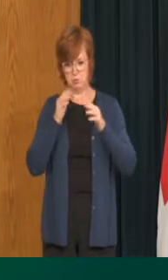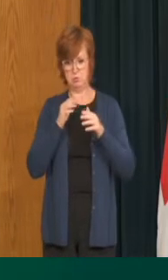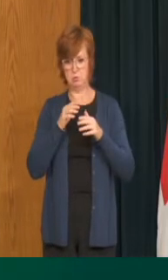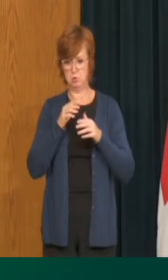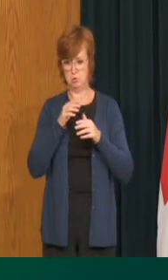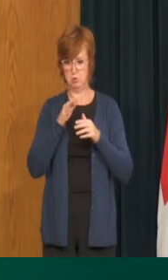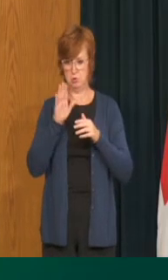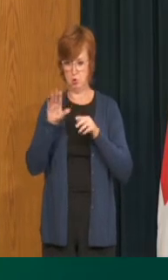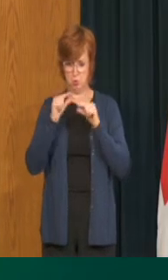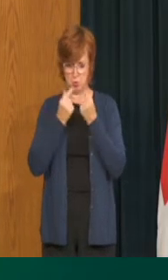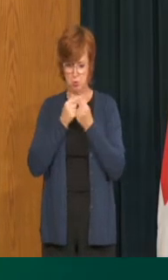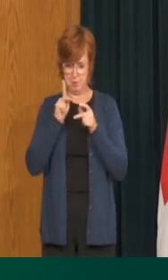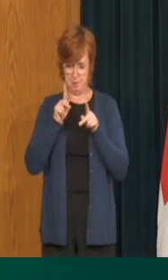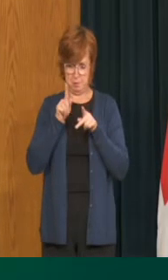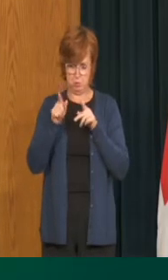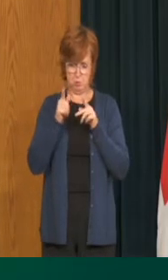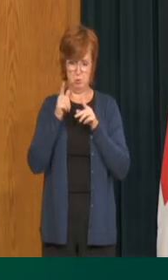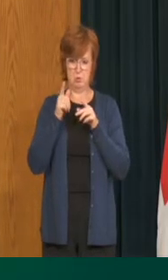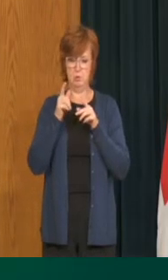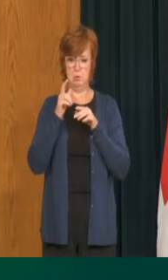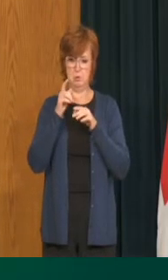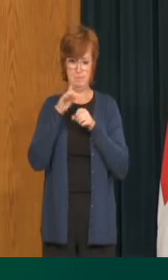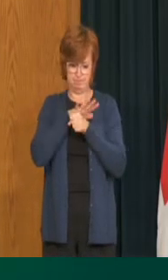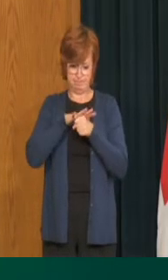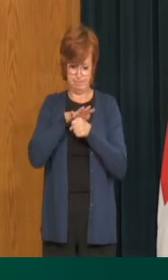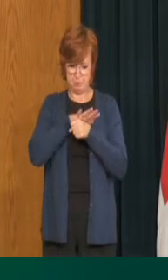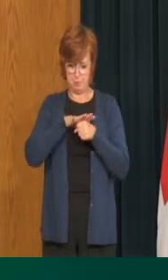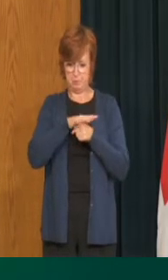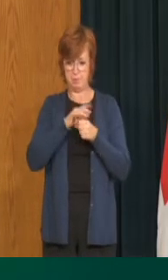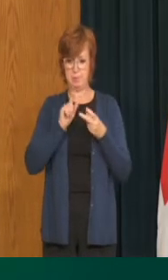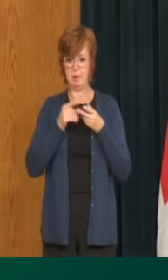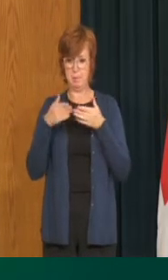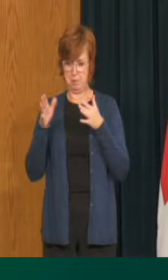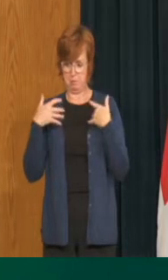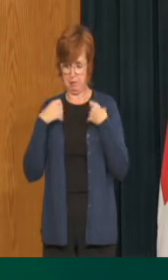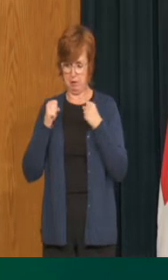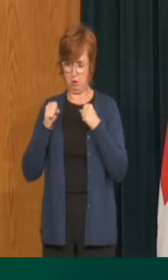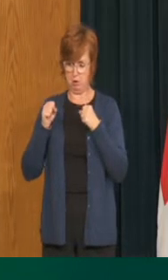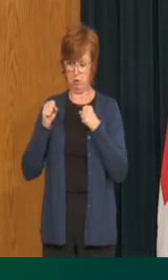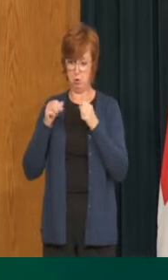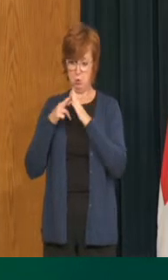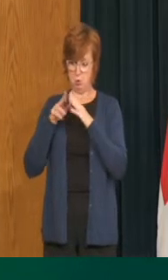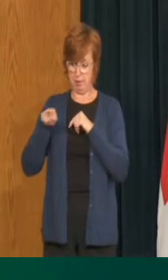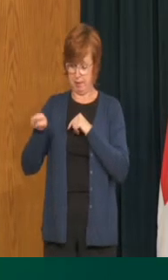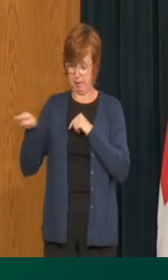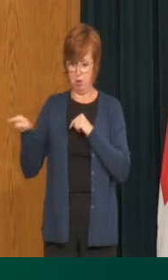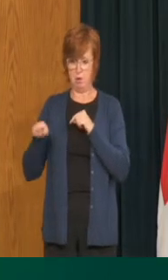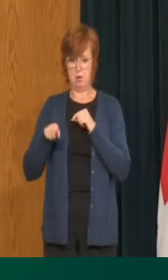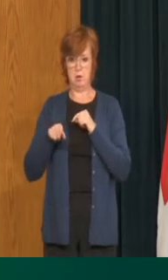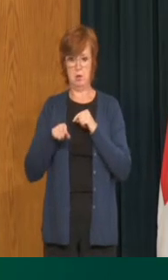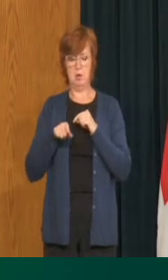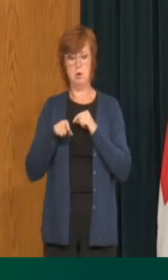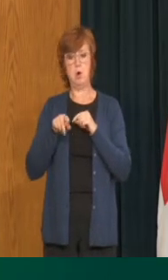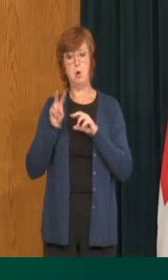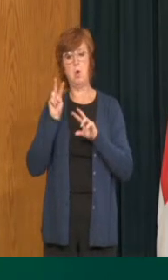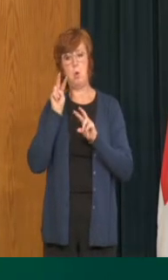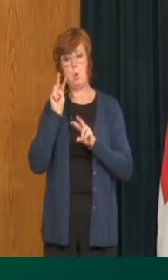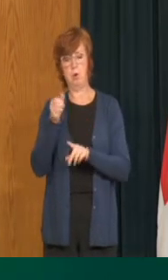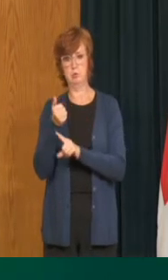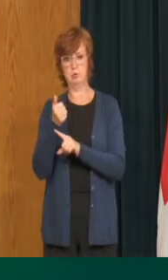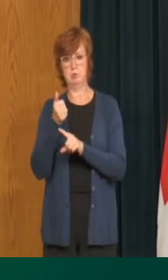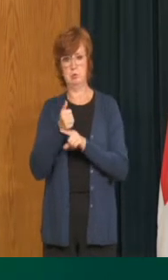pay close attention to the public health recommendations that are in place, and when you do return, you should self-monitor, not self-isolate necessarily,